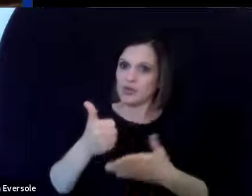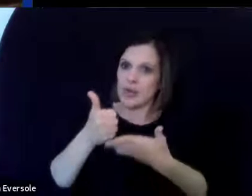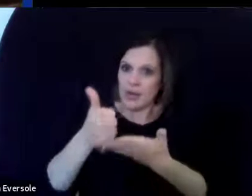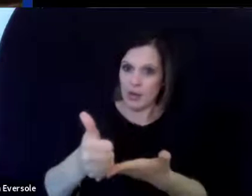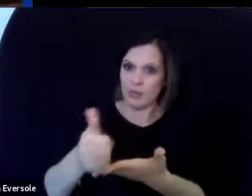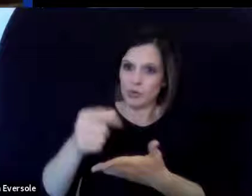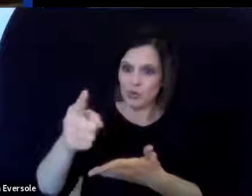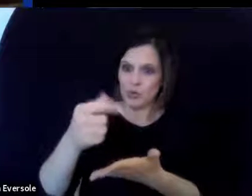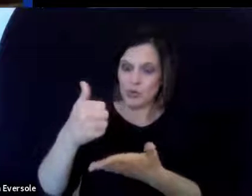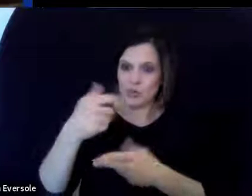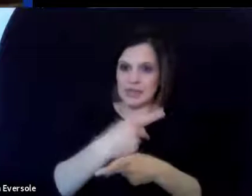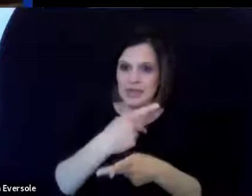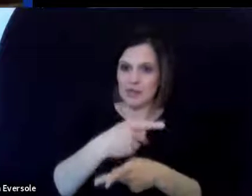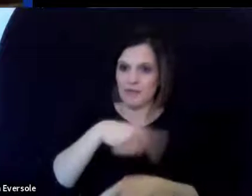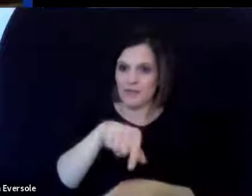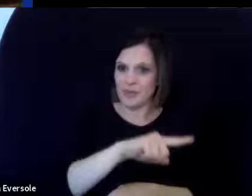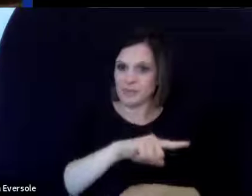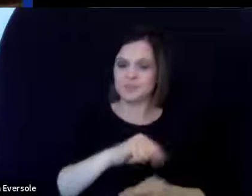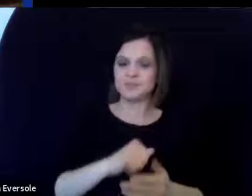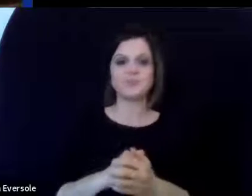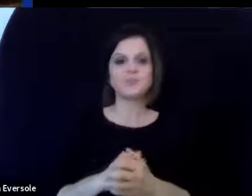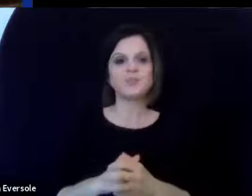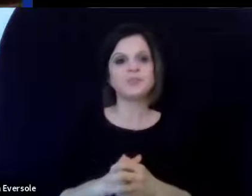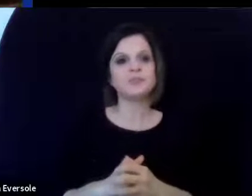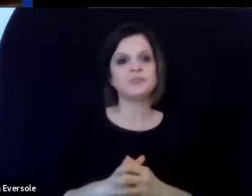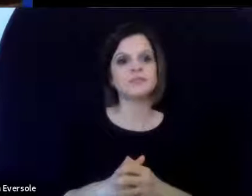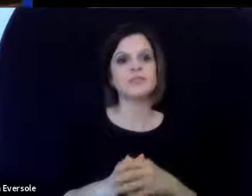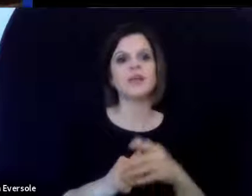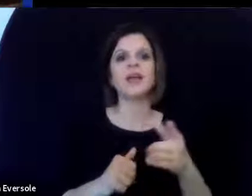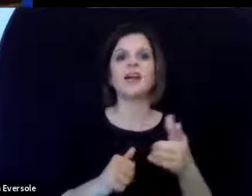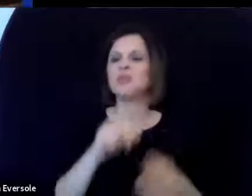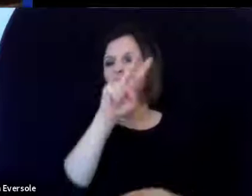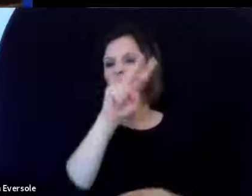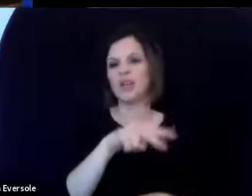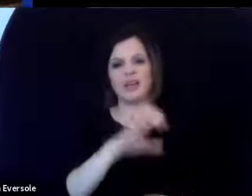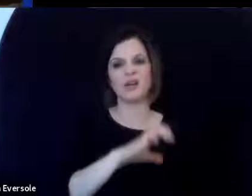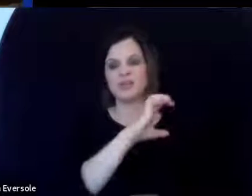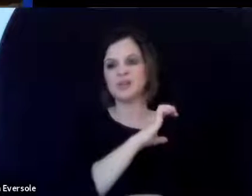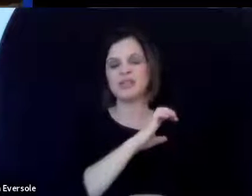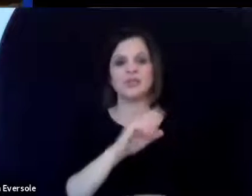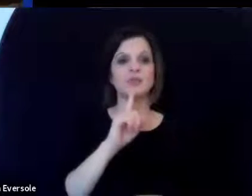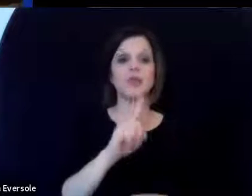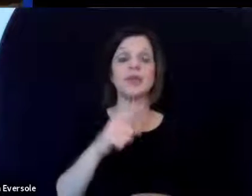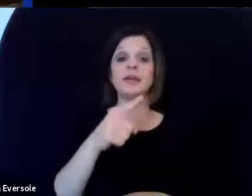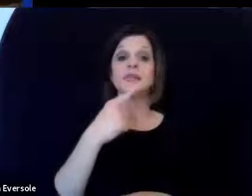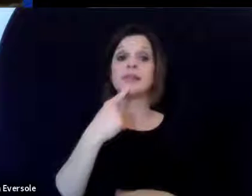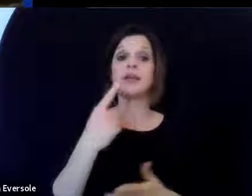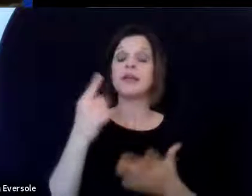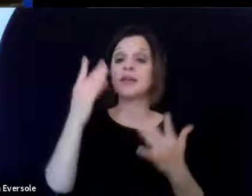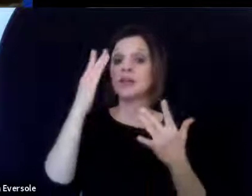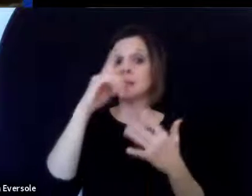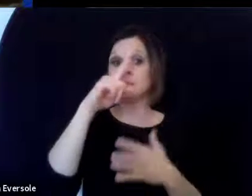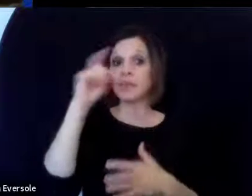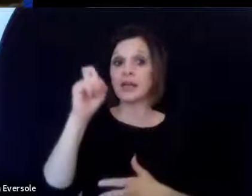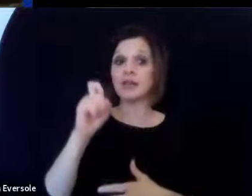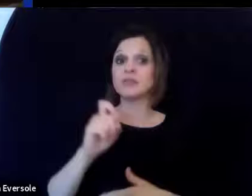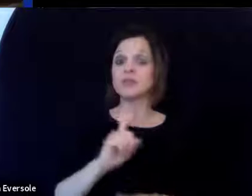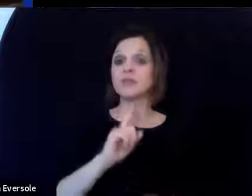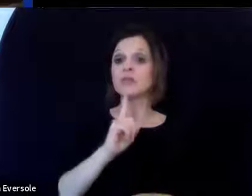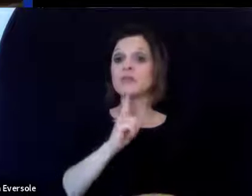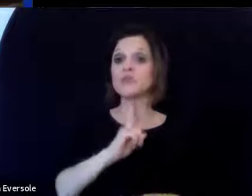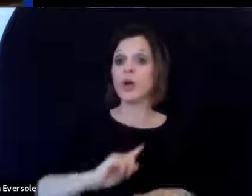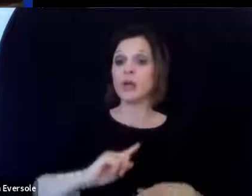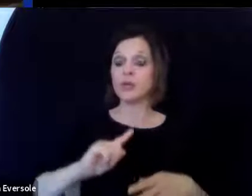The categories, the characteristics, you can read them. It says because of the swallowing problems, many children